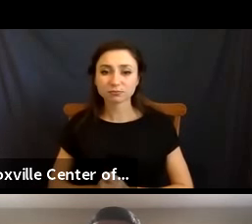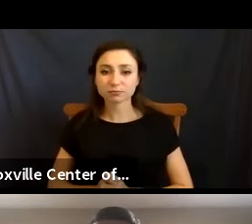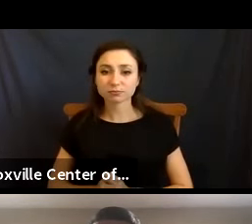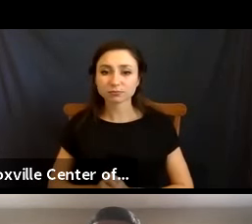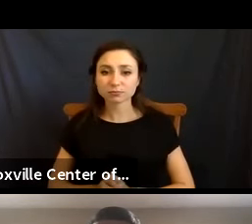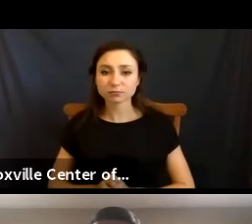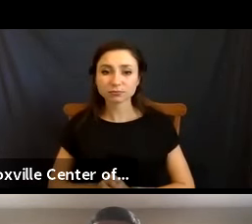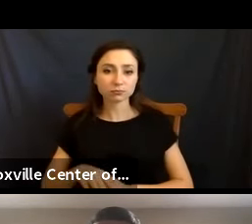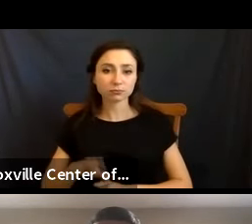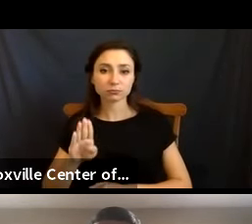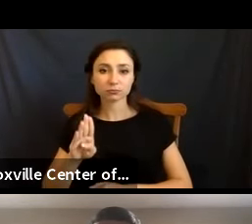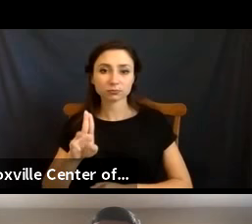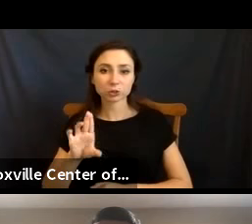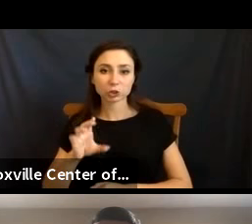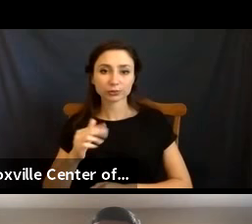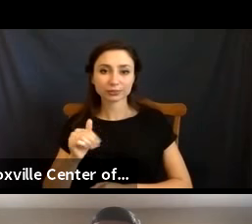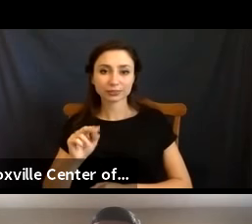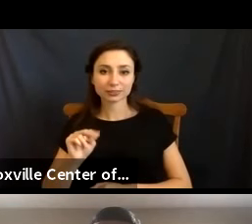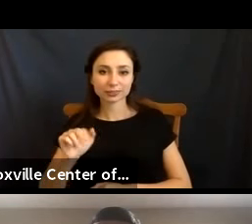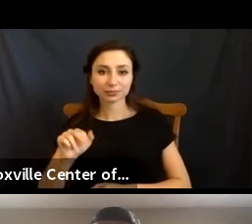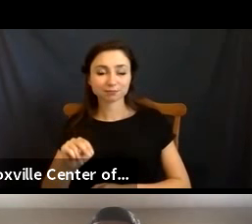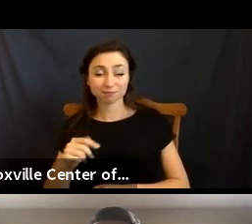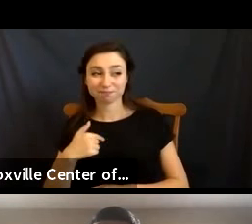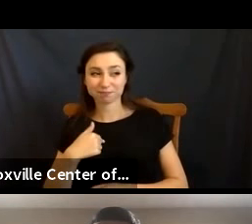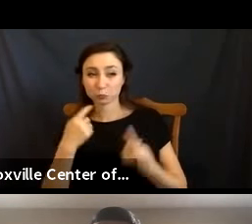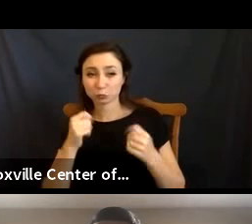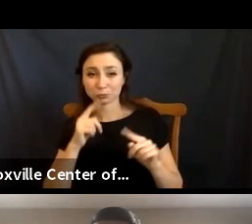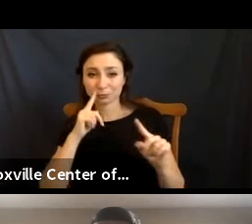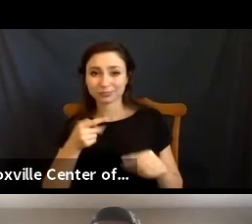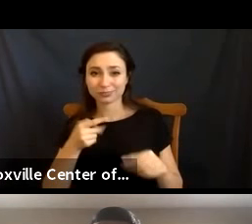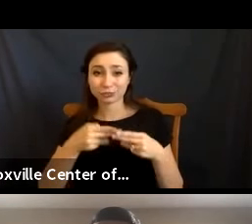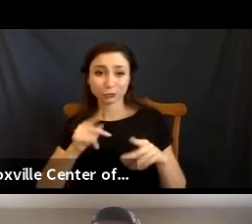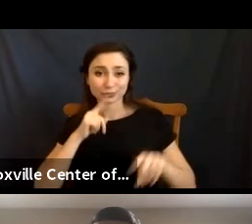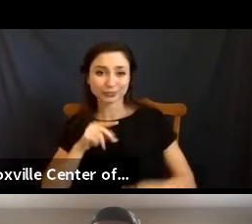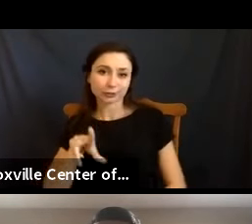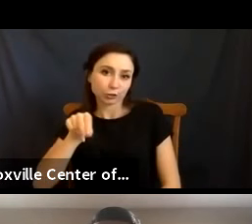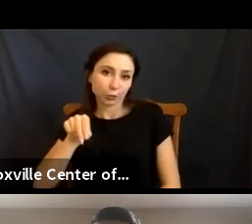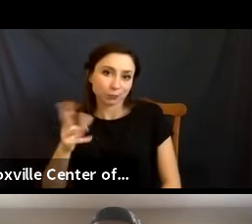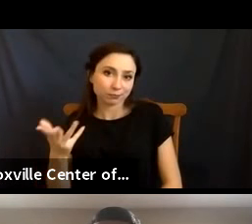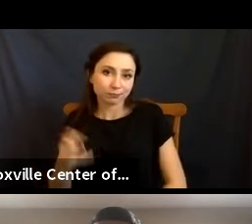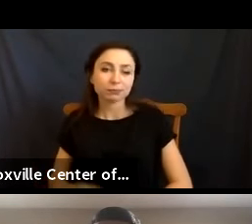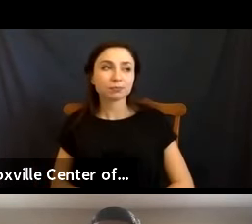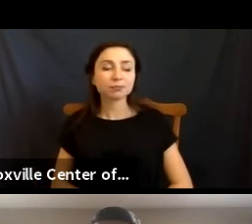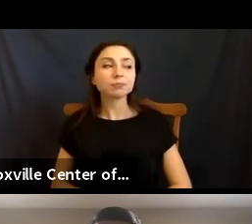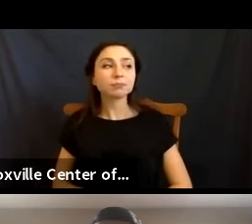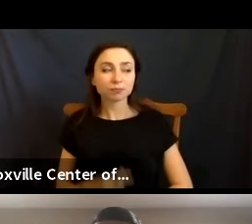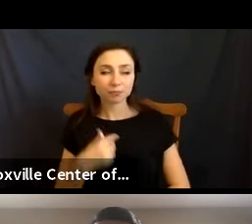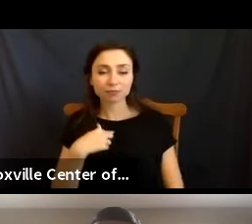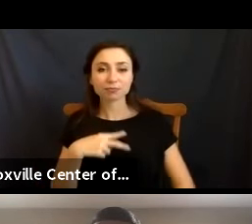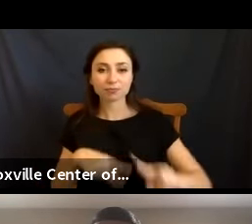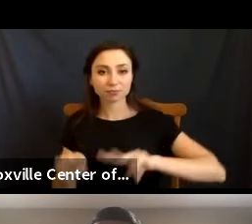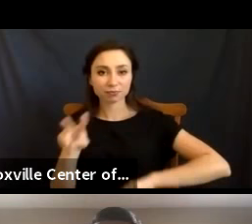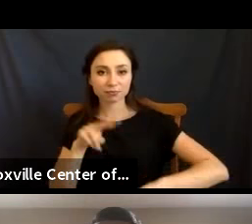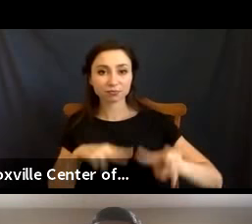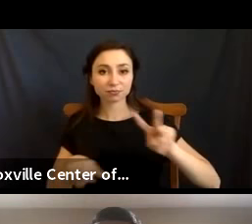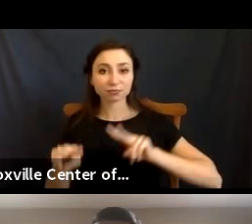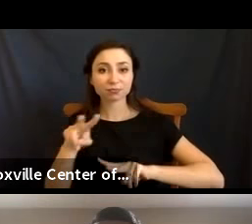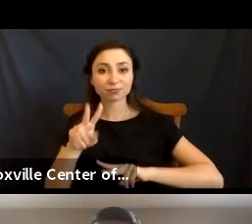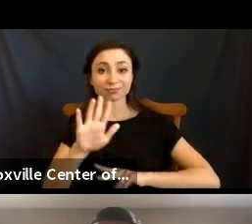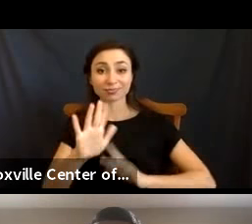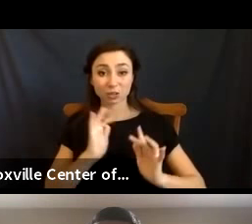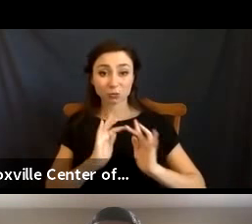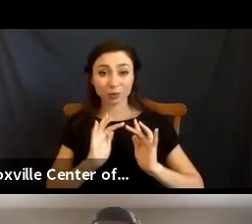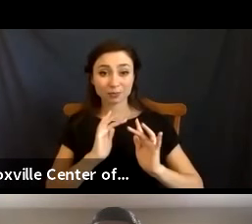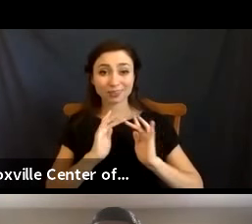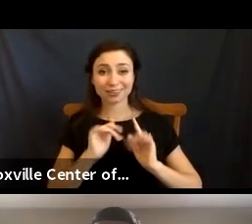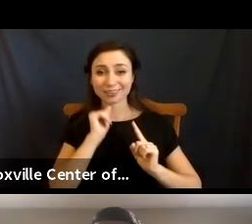And I'll try to answer that. The short answer is no. I have looked at their websites and